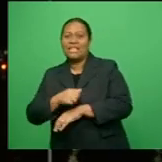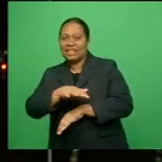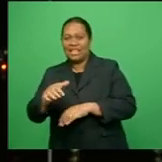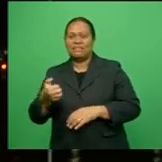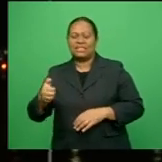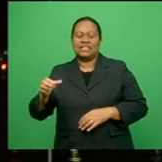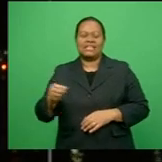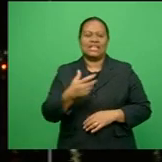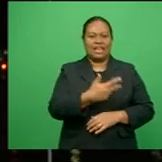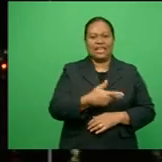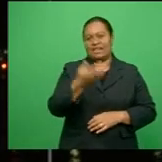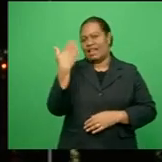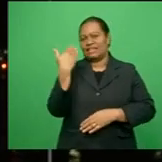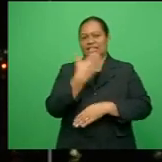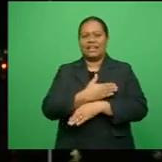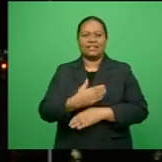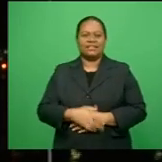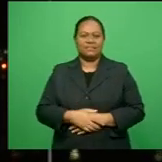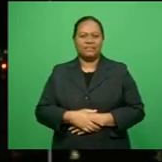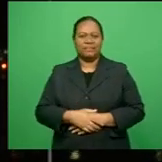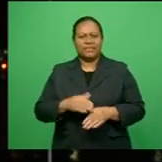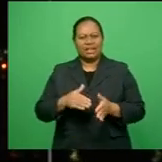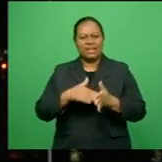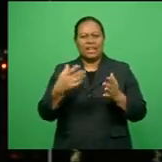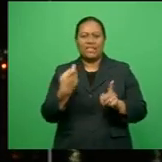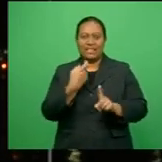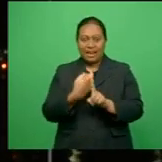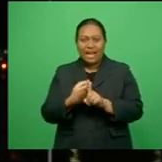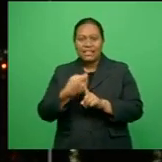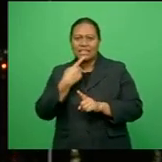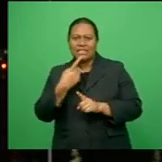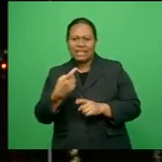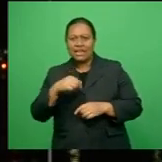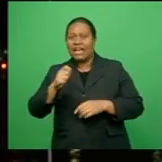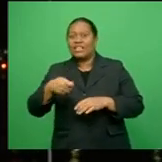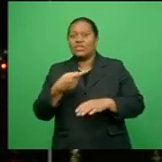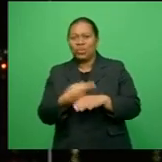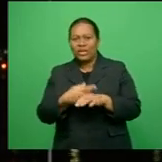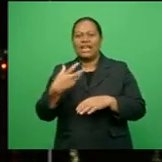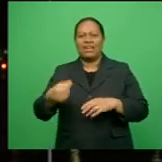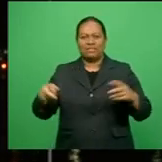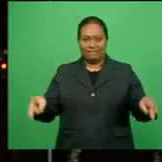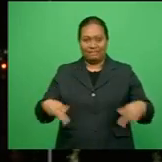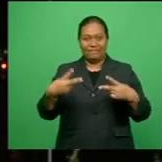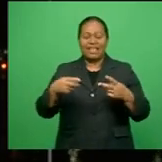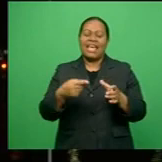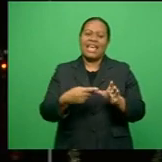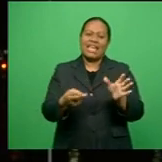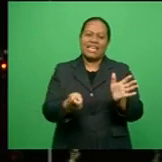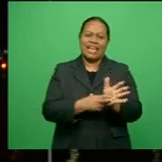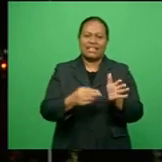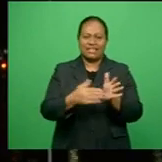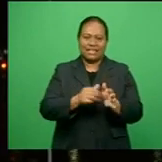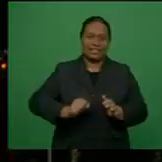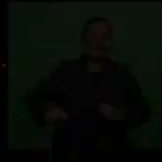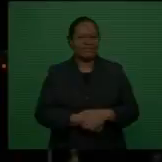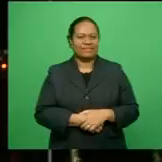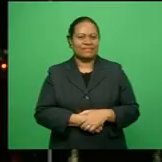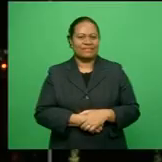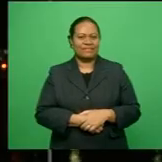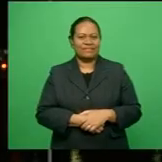68 last night. They will now play the Knights in next week's elimination semi-final at ANZ Stadium in Sydney,